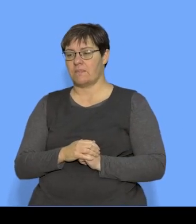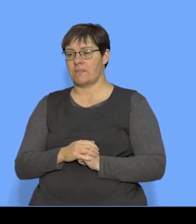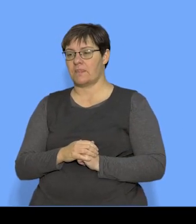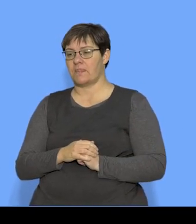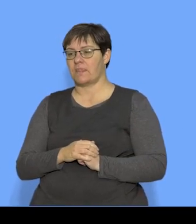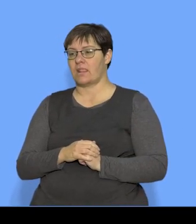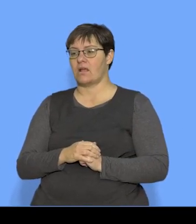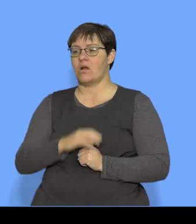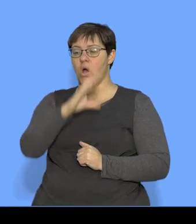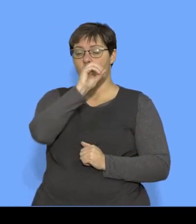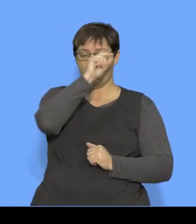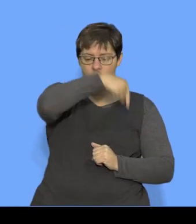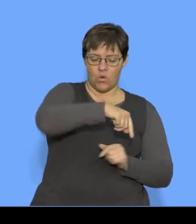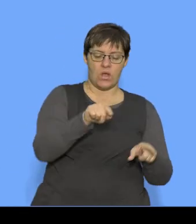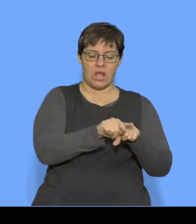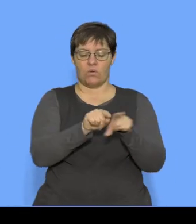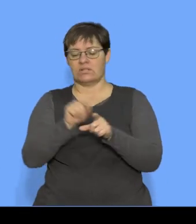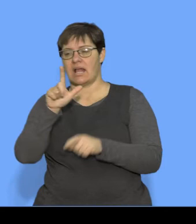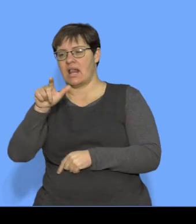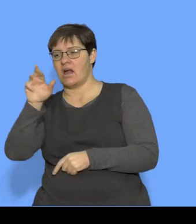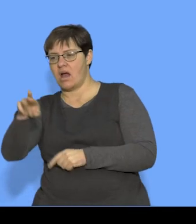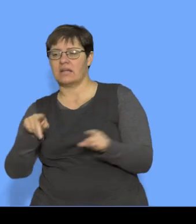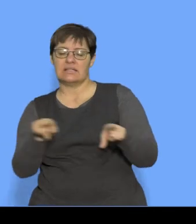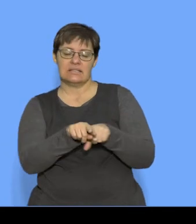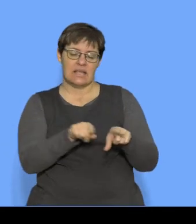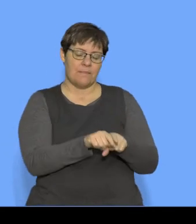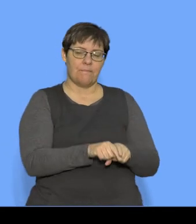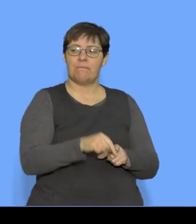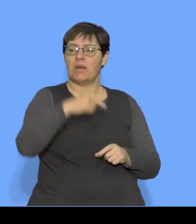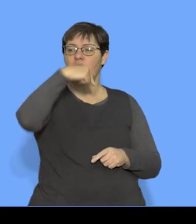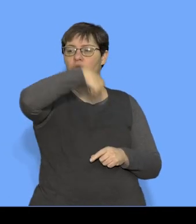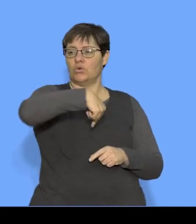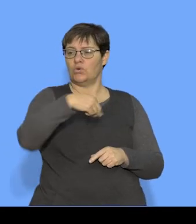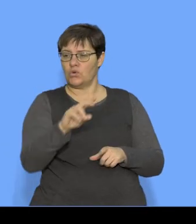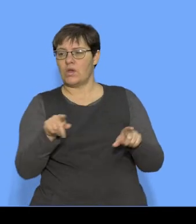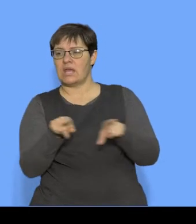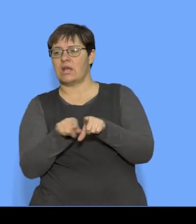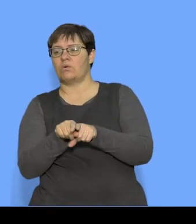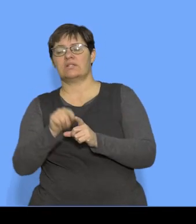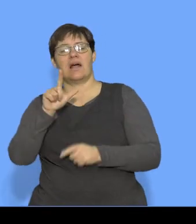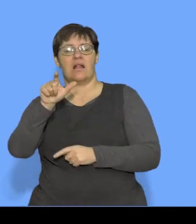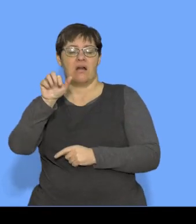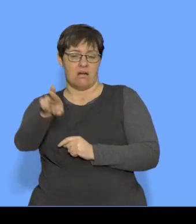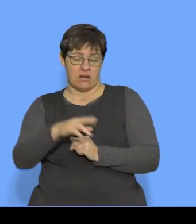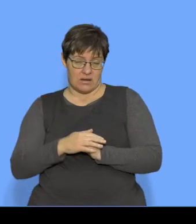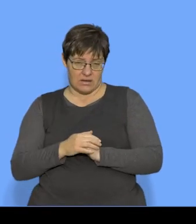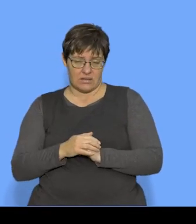You can see that OQ is equals to LR and QU is equals to